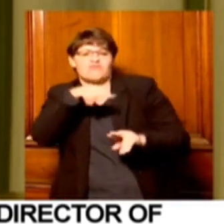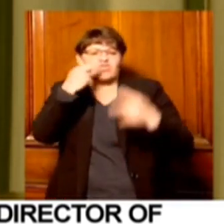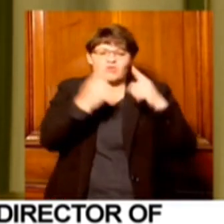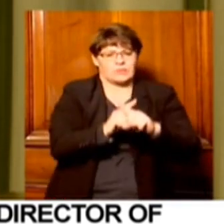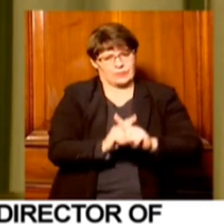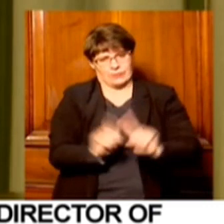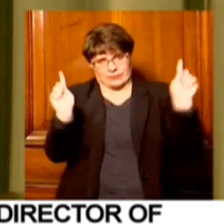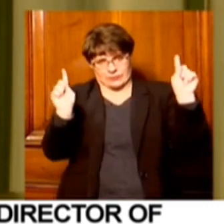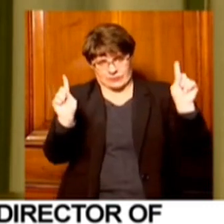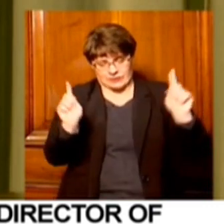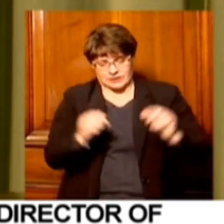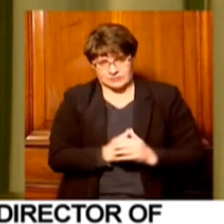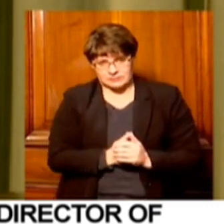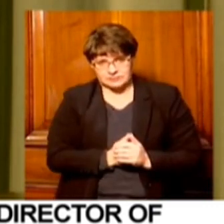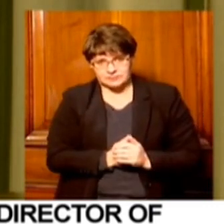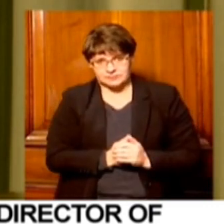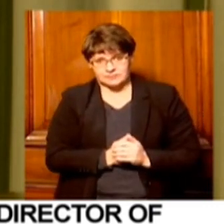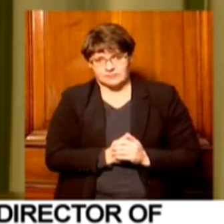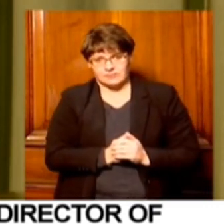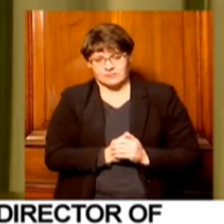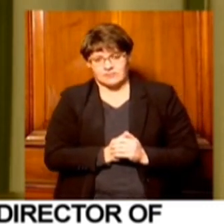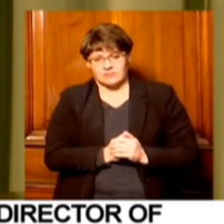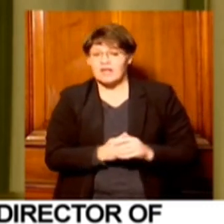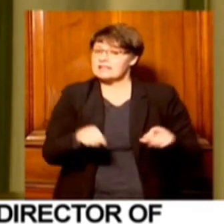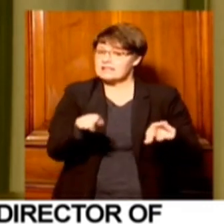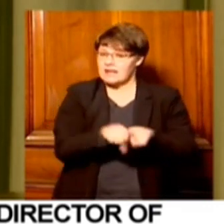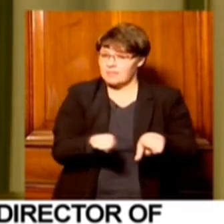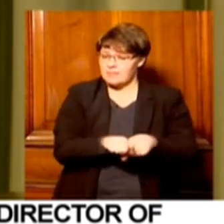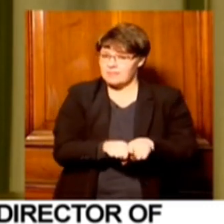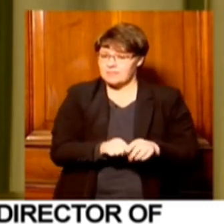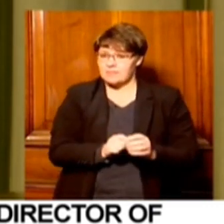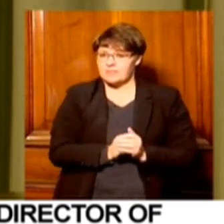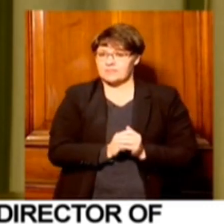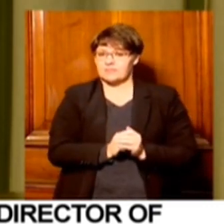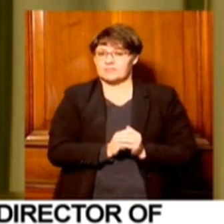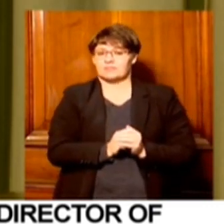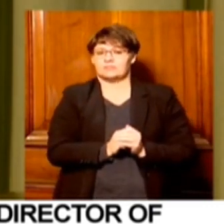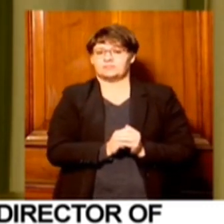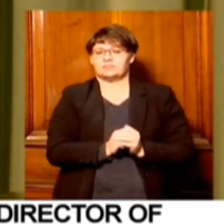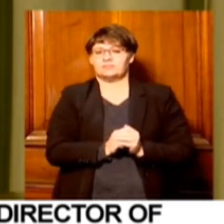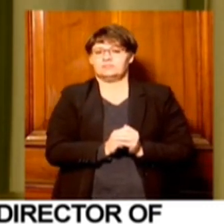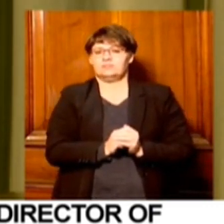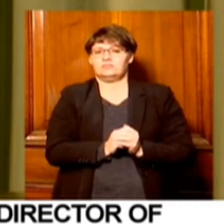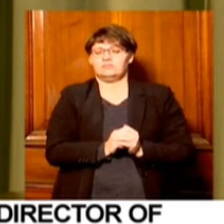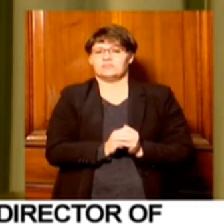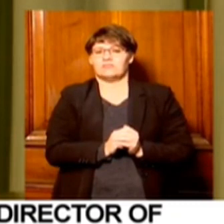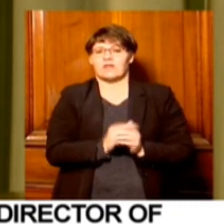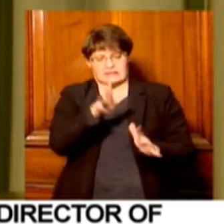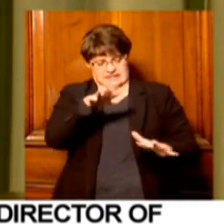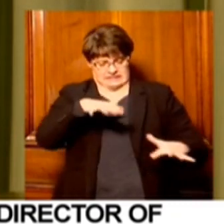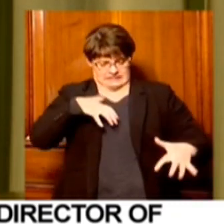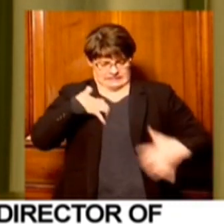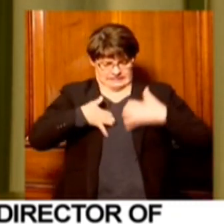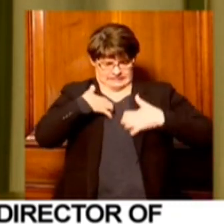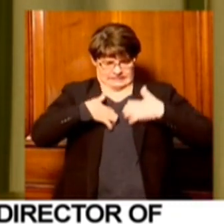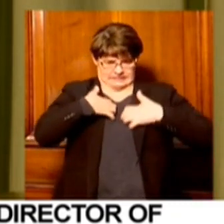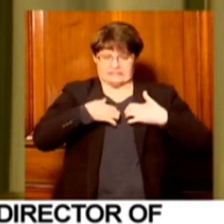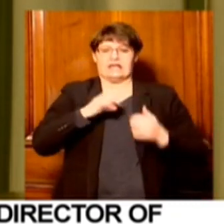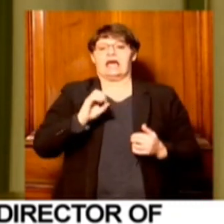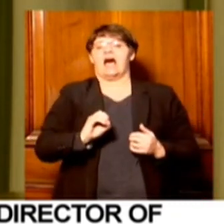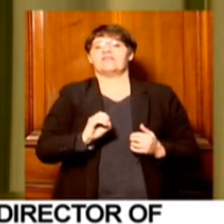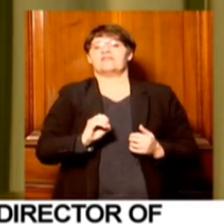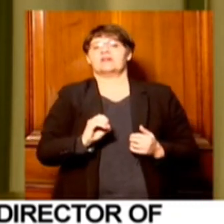is prohibited. Equally, there will be those who are overzealous and have